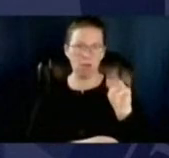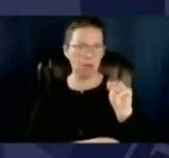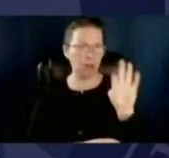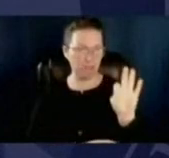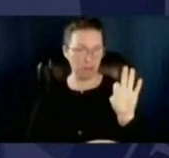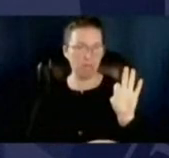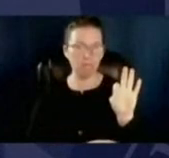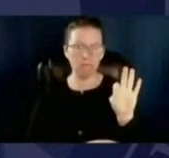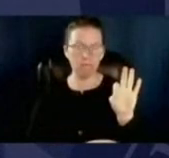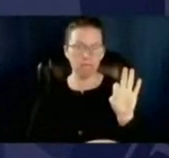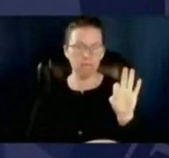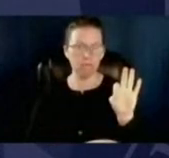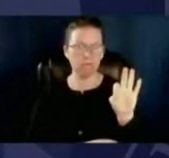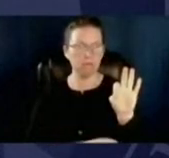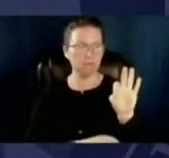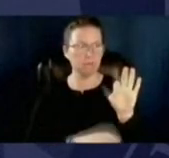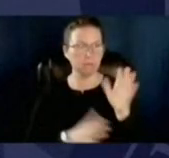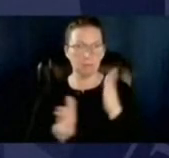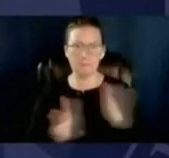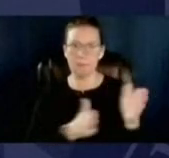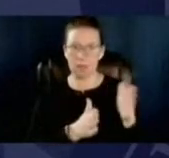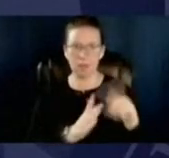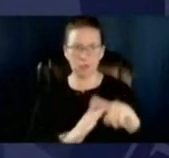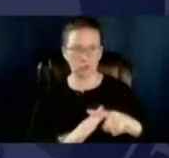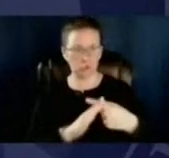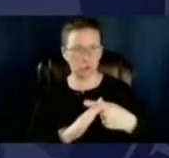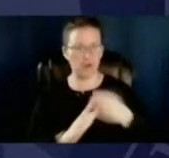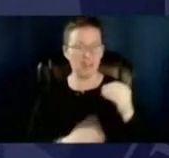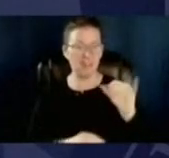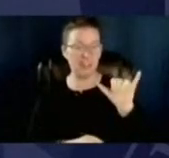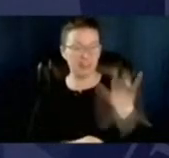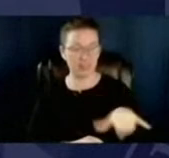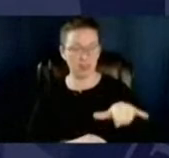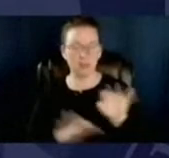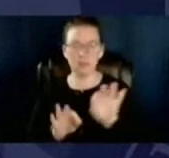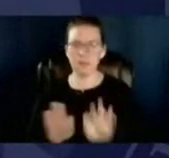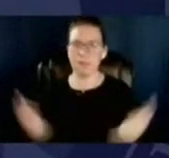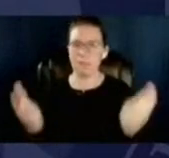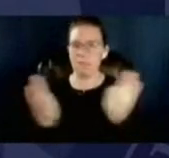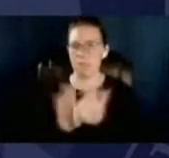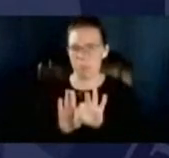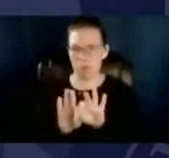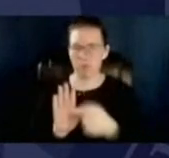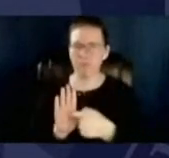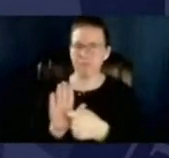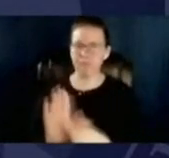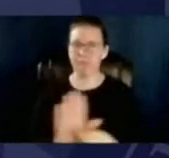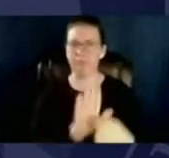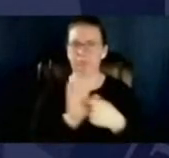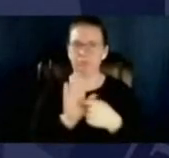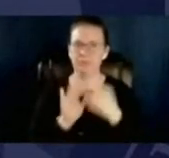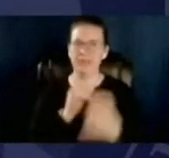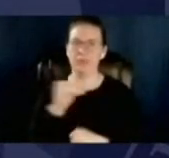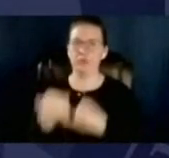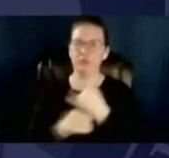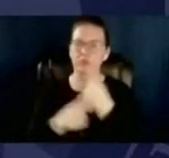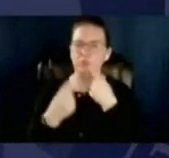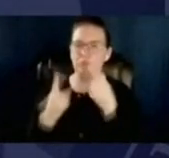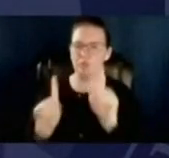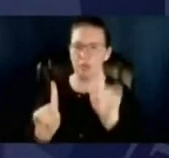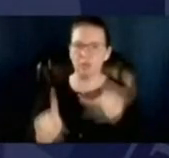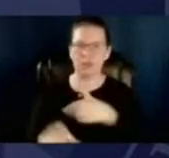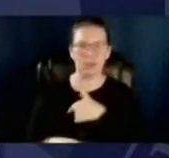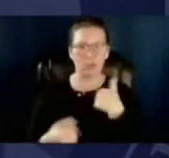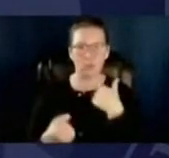an important signal of broad international commitment to support Ukraine. The